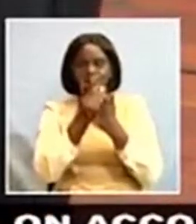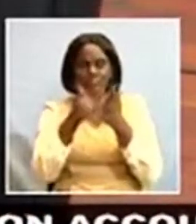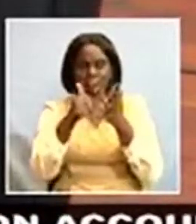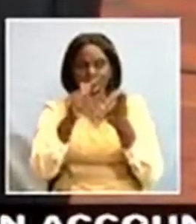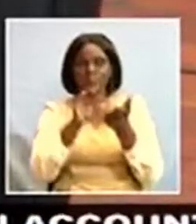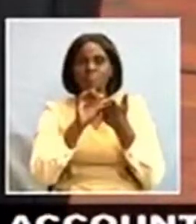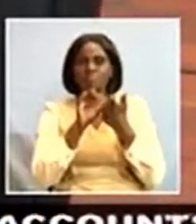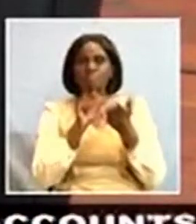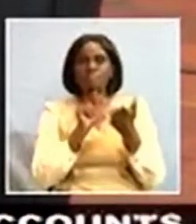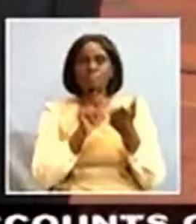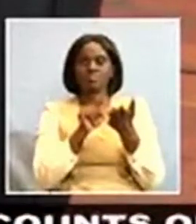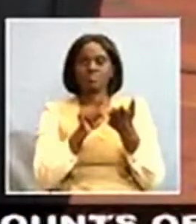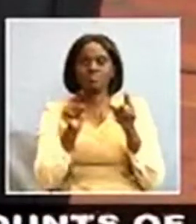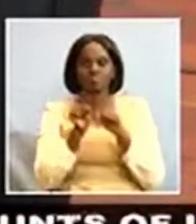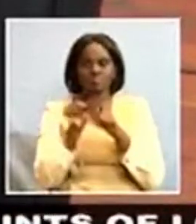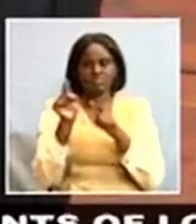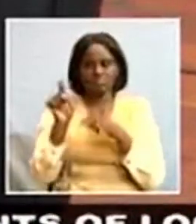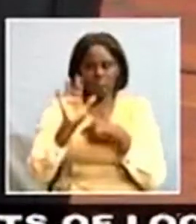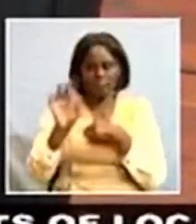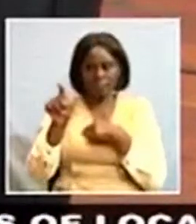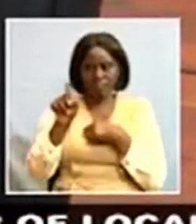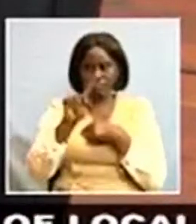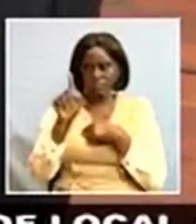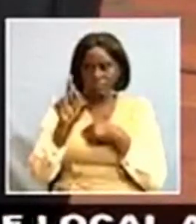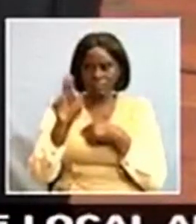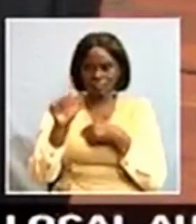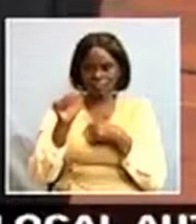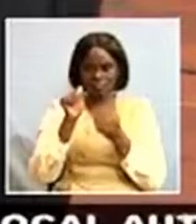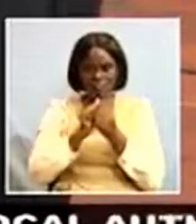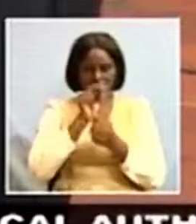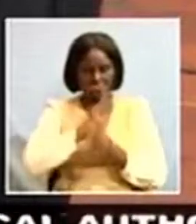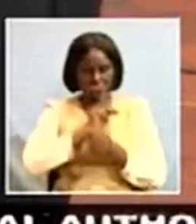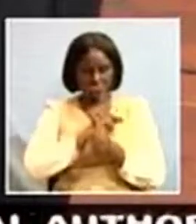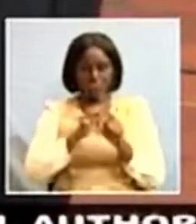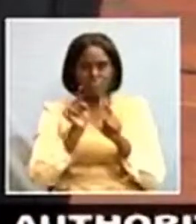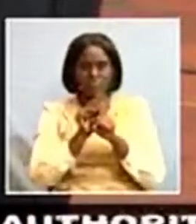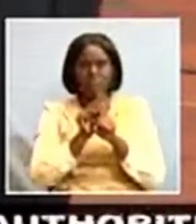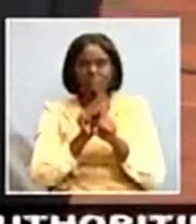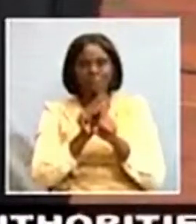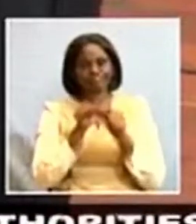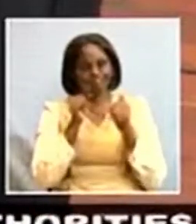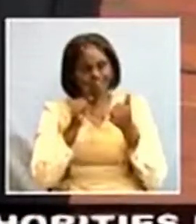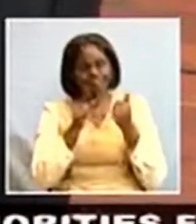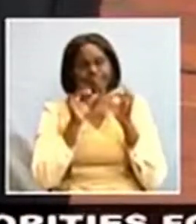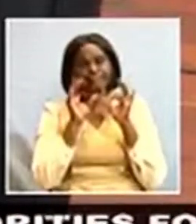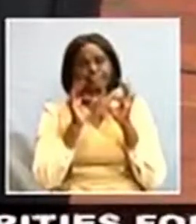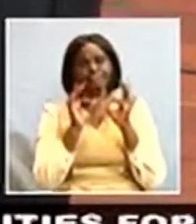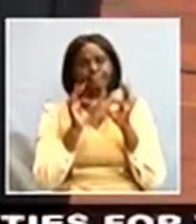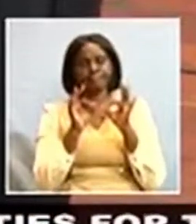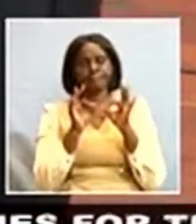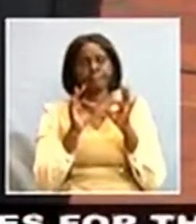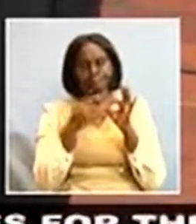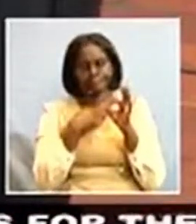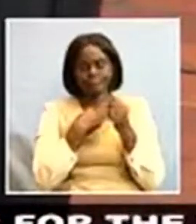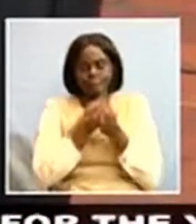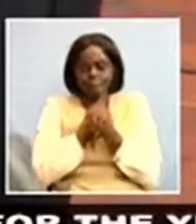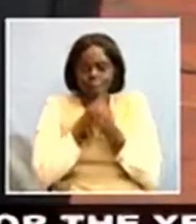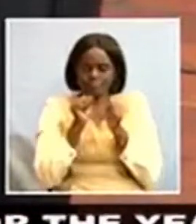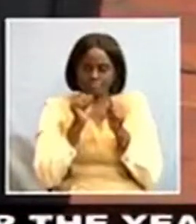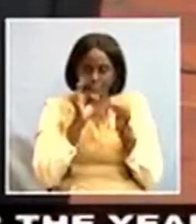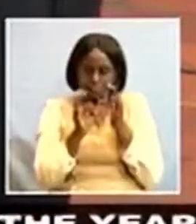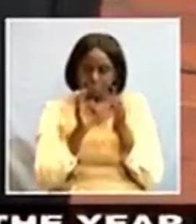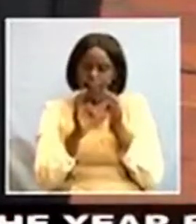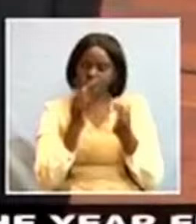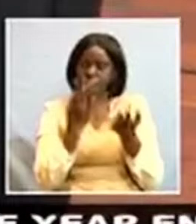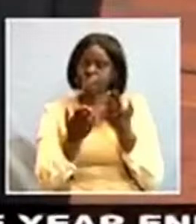owe ZRA and NAPSA are quite significant. I would have loved actually, if at